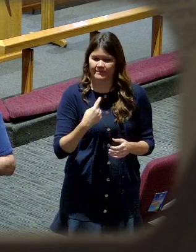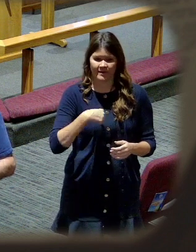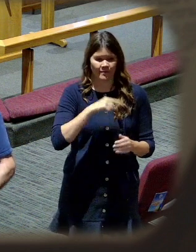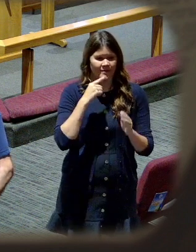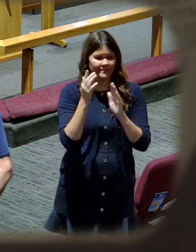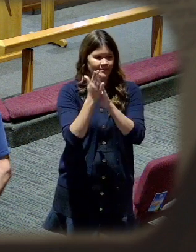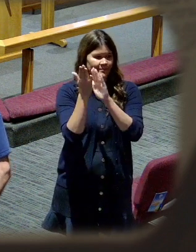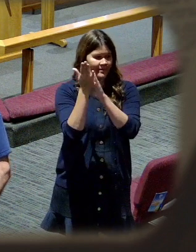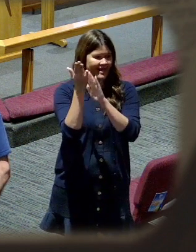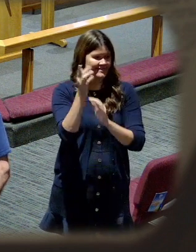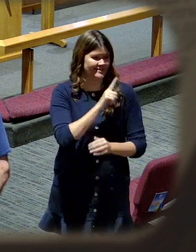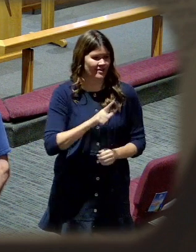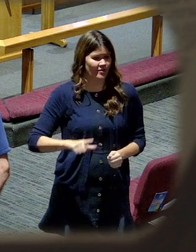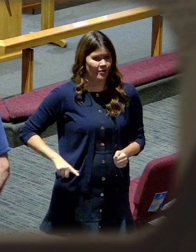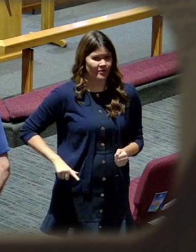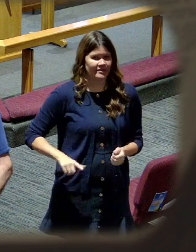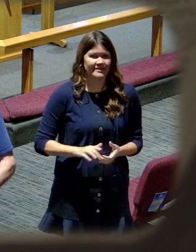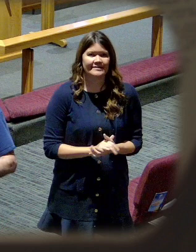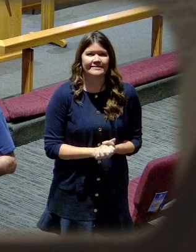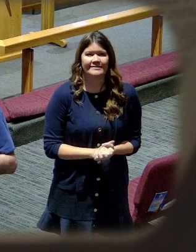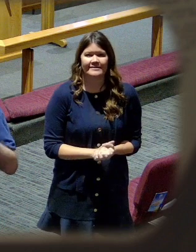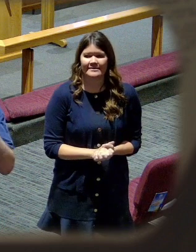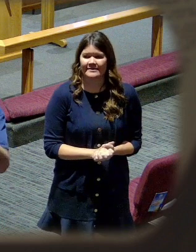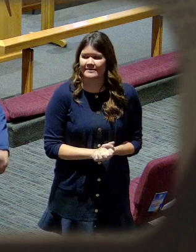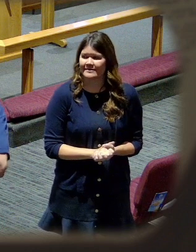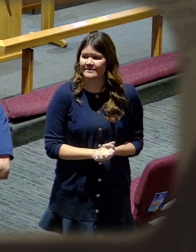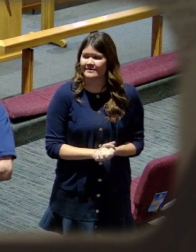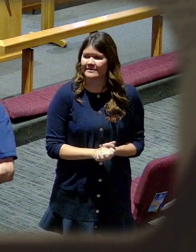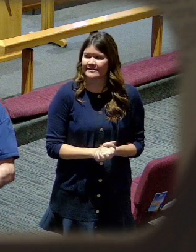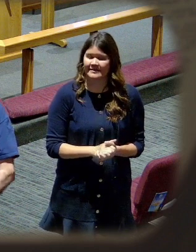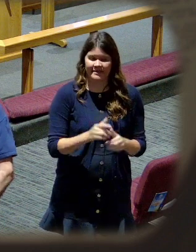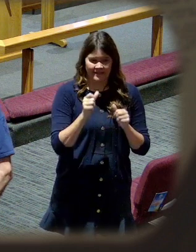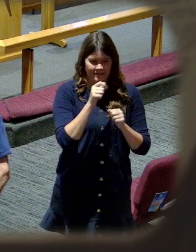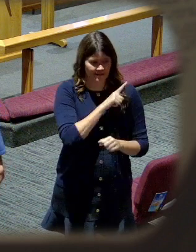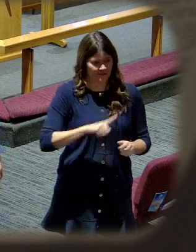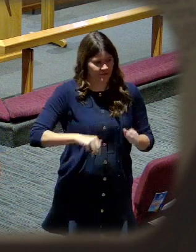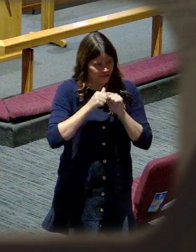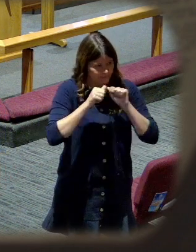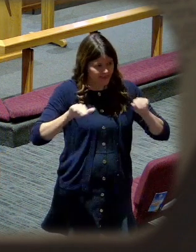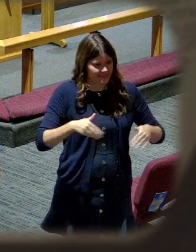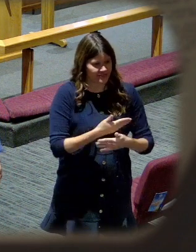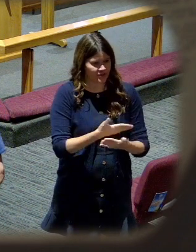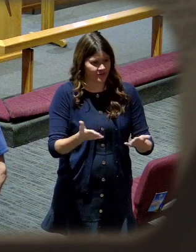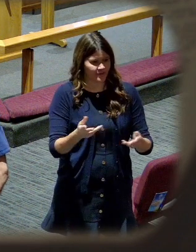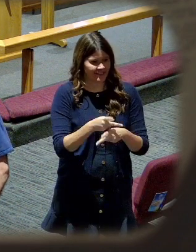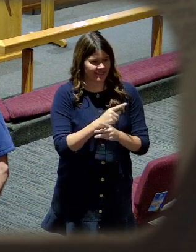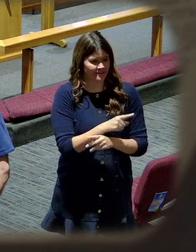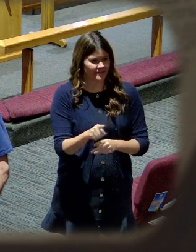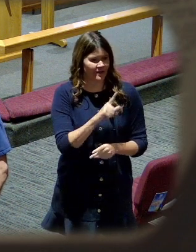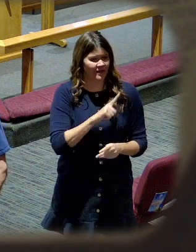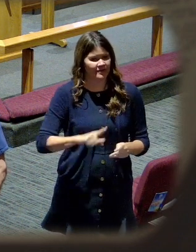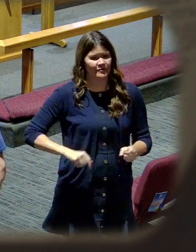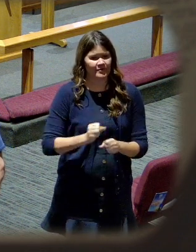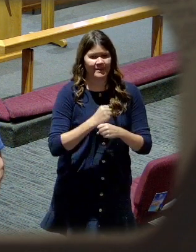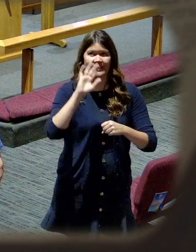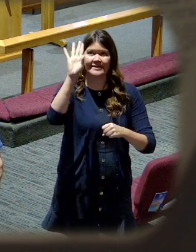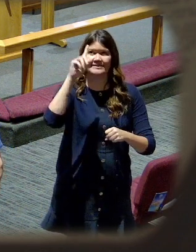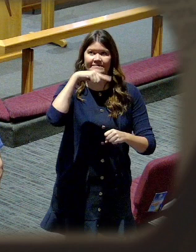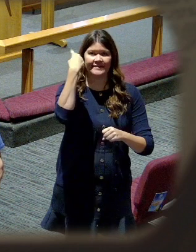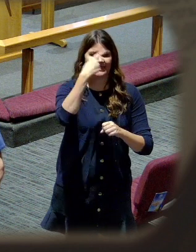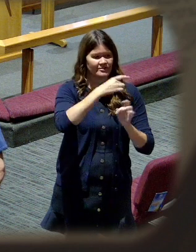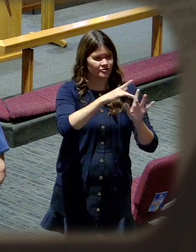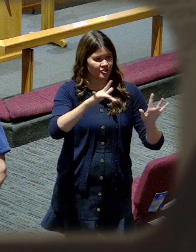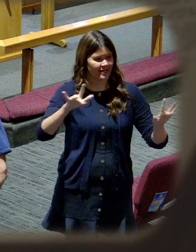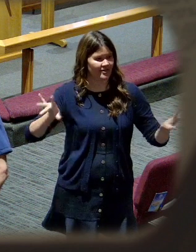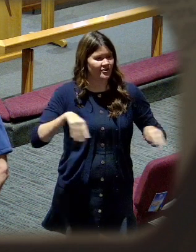Lord. Thanks be to God. The Lord bless you and keep you. The Lord make his face to shine on you and be gracious to you.